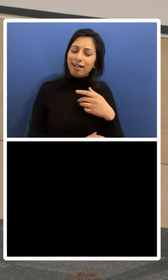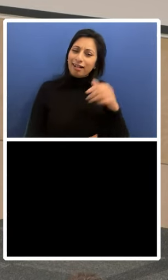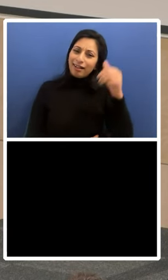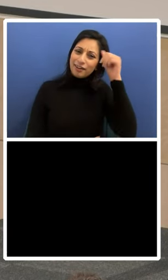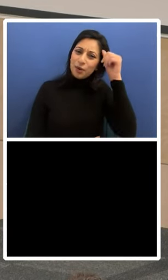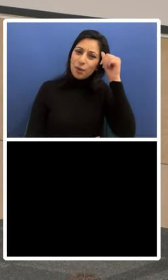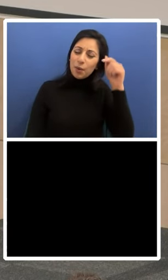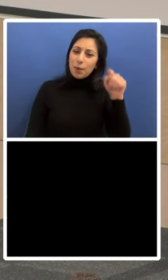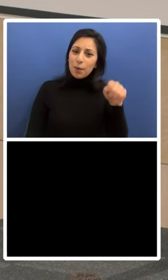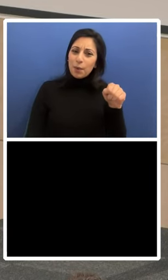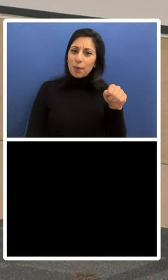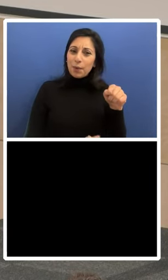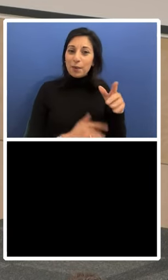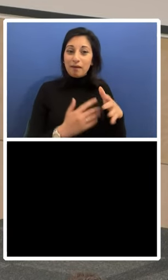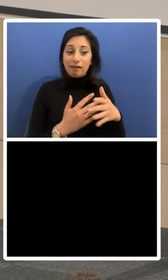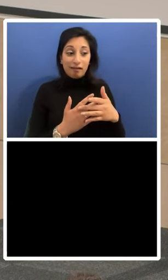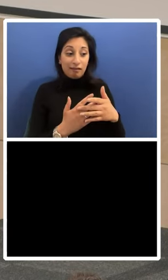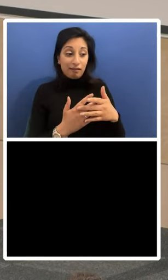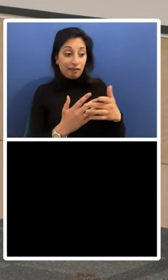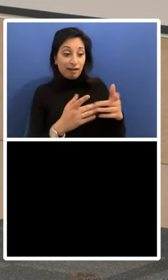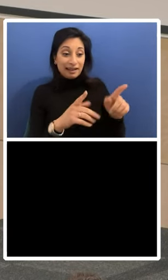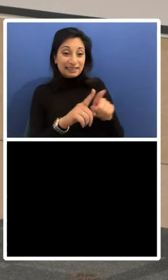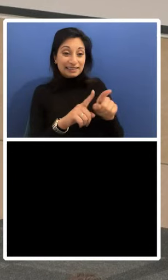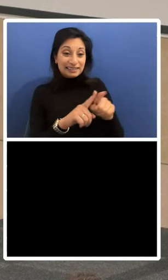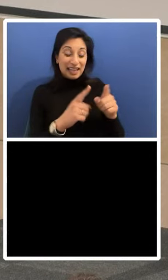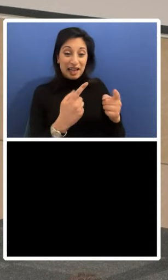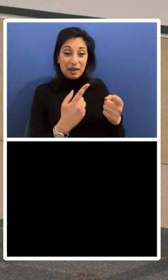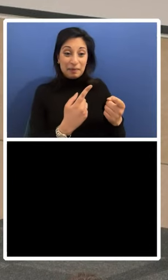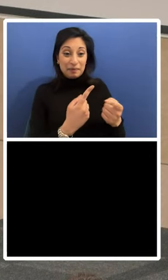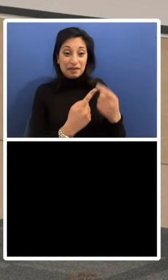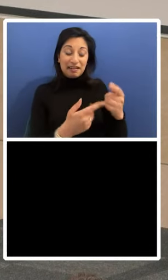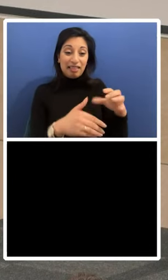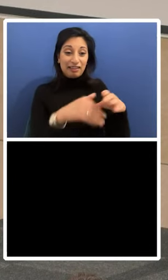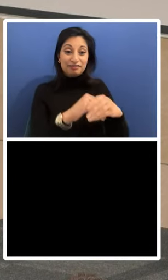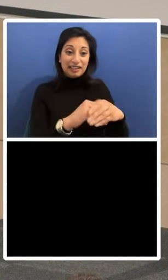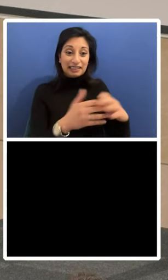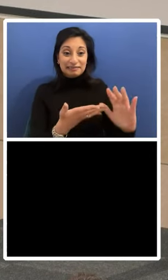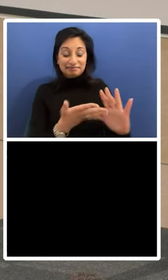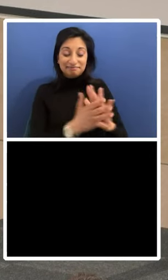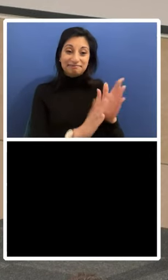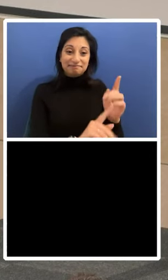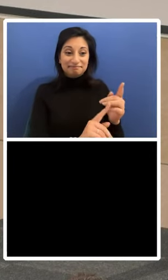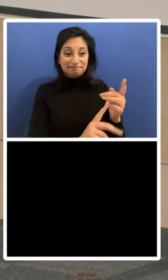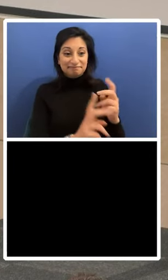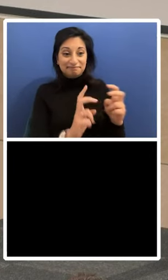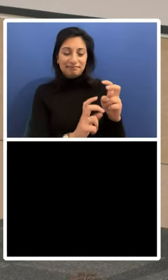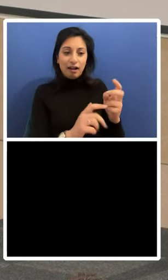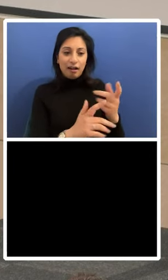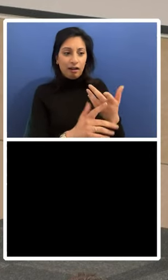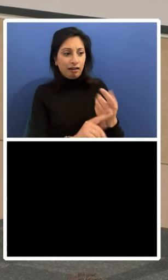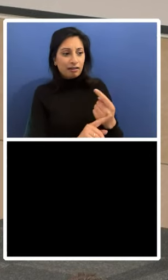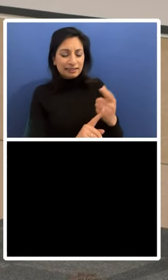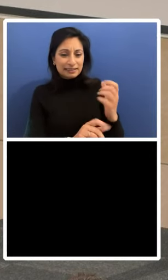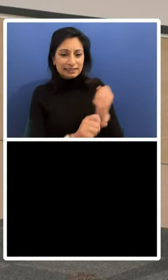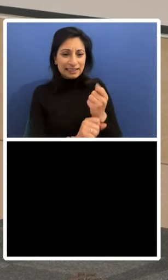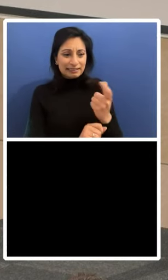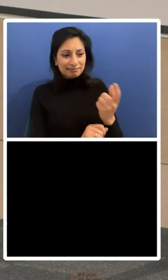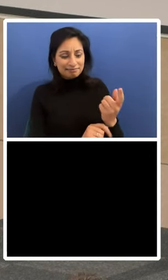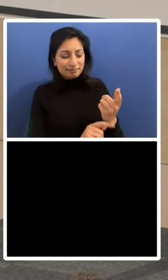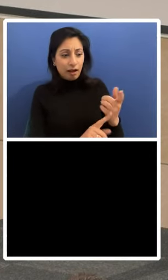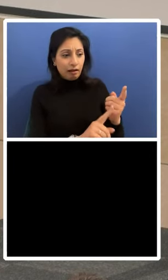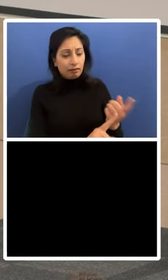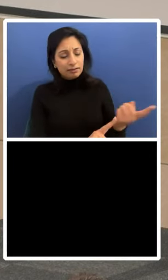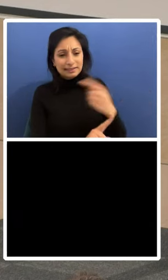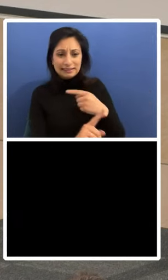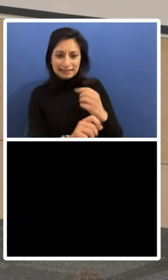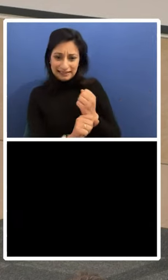where he's like screwed over one of my best mates. And he walks me down the street and says, Gary, I've got a problem. I've got a problem. When I meet